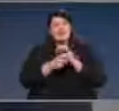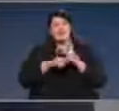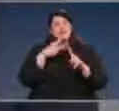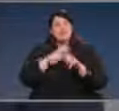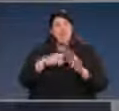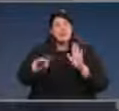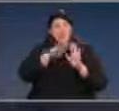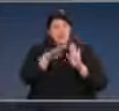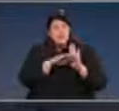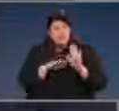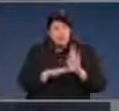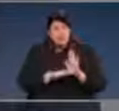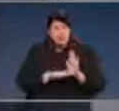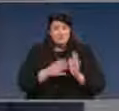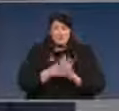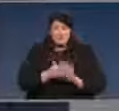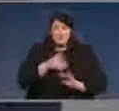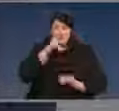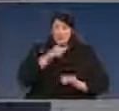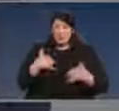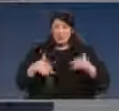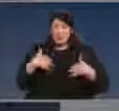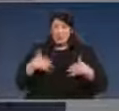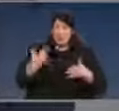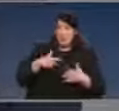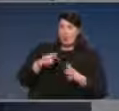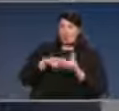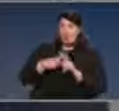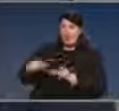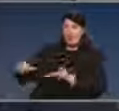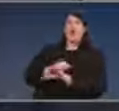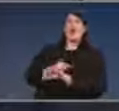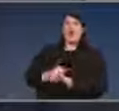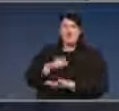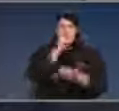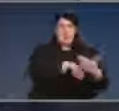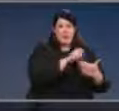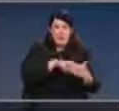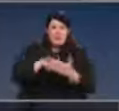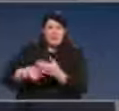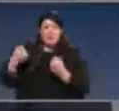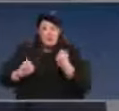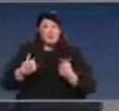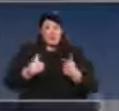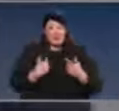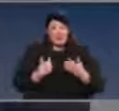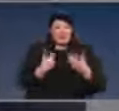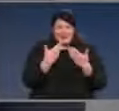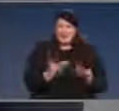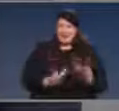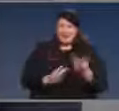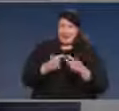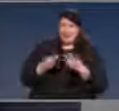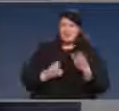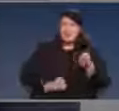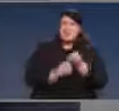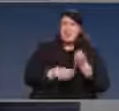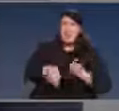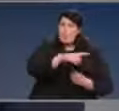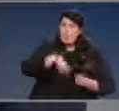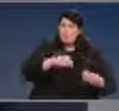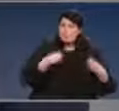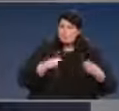significant beneficiaries of the tax incentives that we gave to businesses to actually go out and support them. I mean, that's what all of our measures are designed to